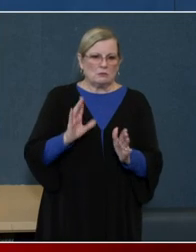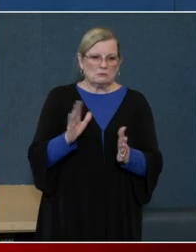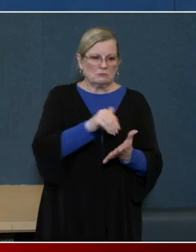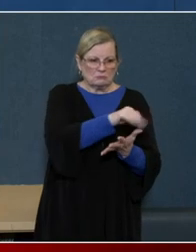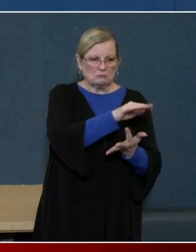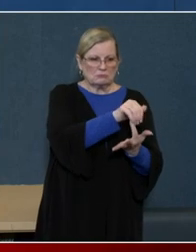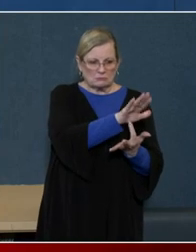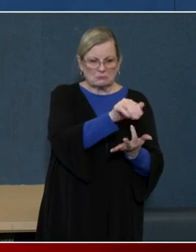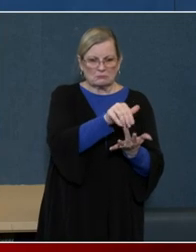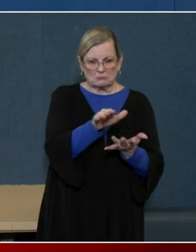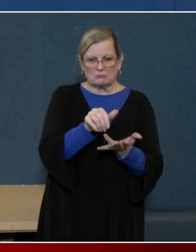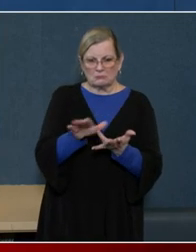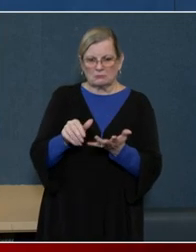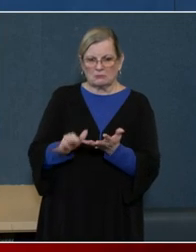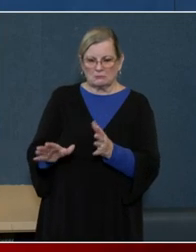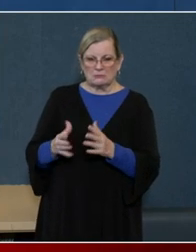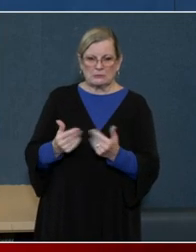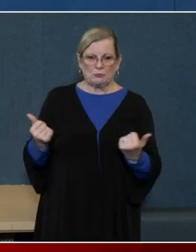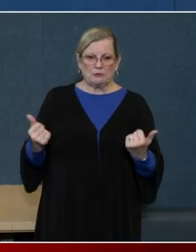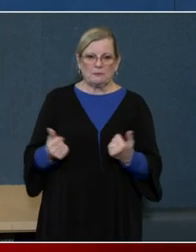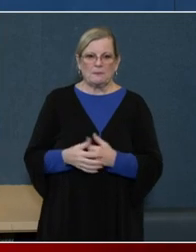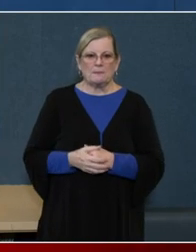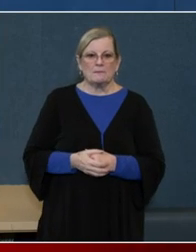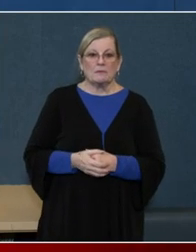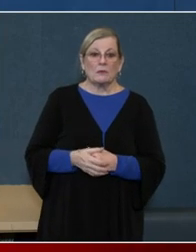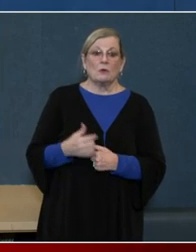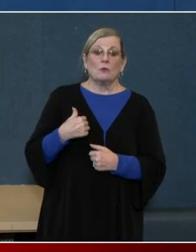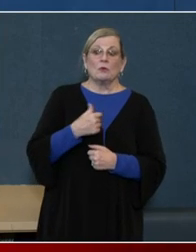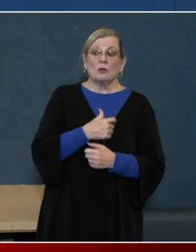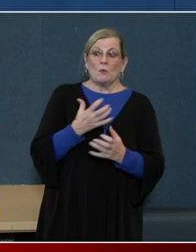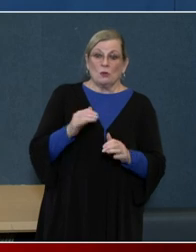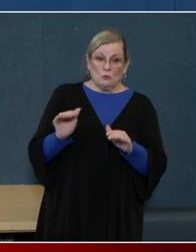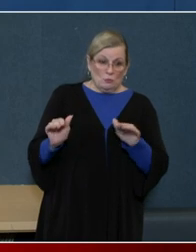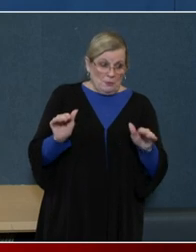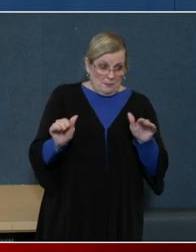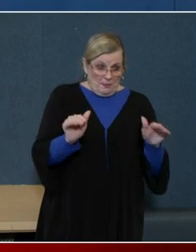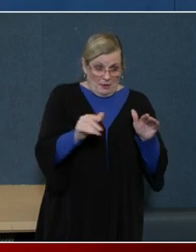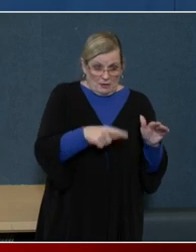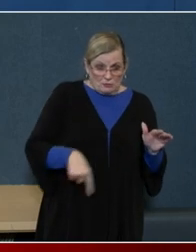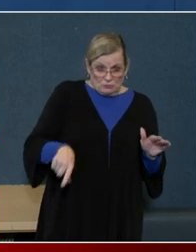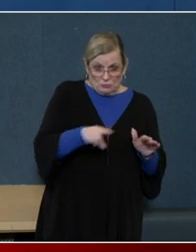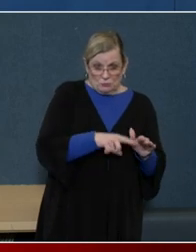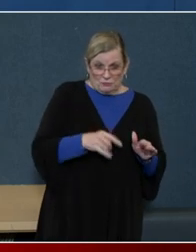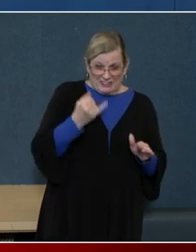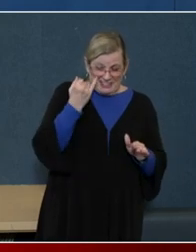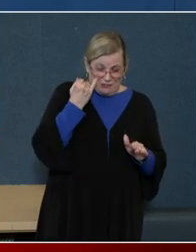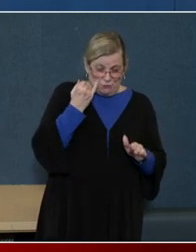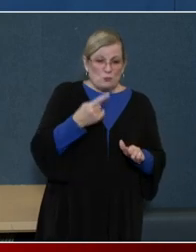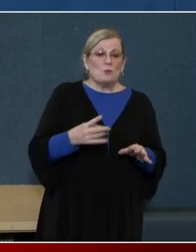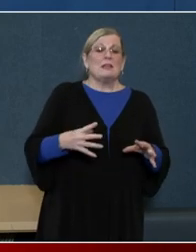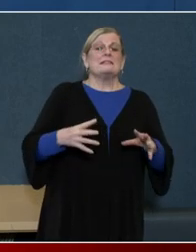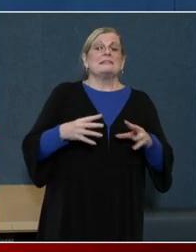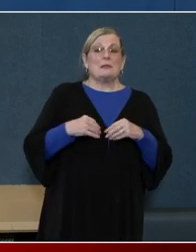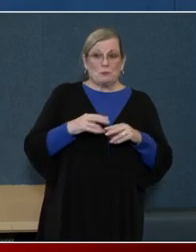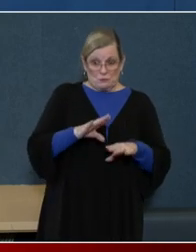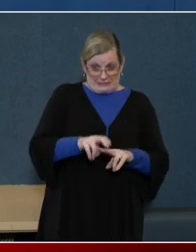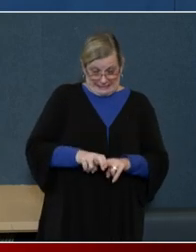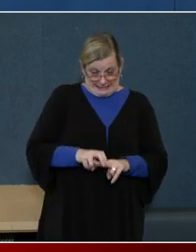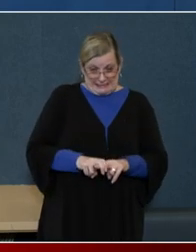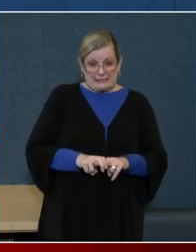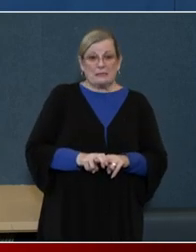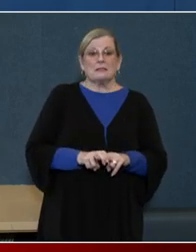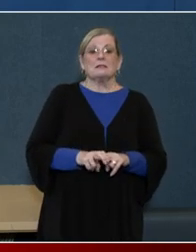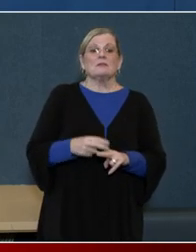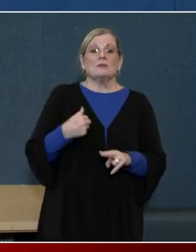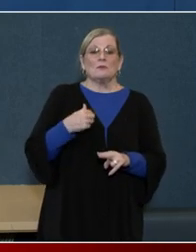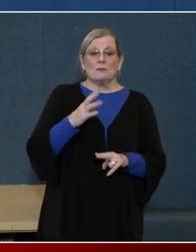they accept seats that immunization requirements are still in effect. Beginning the 2021 school